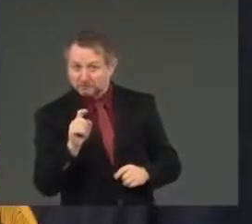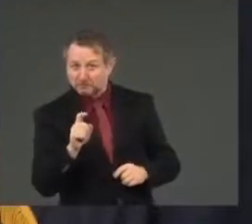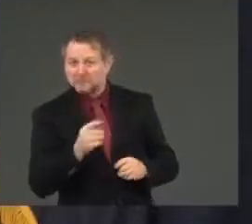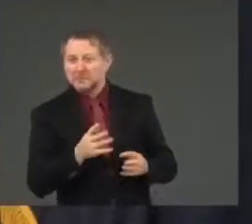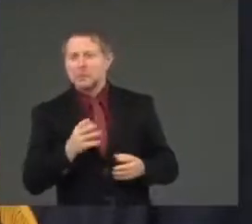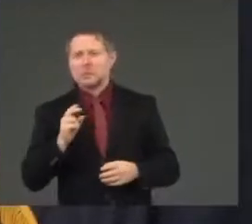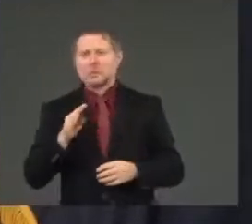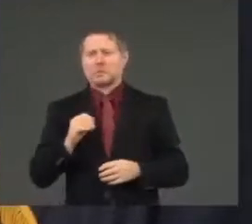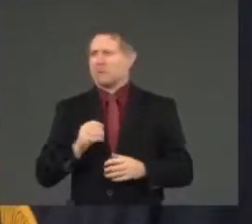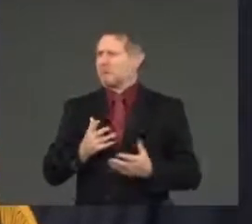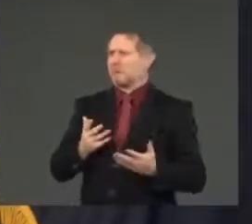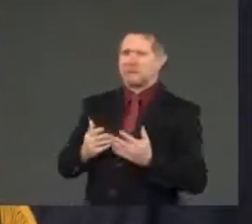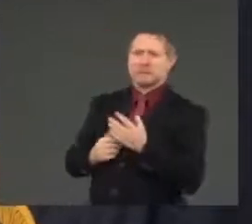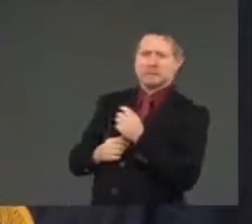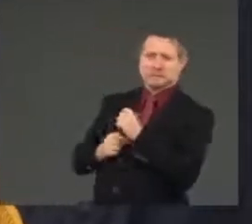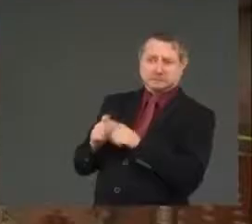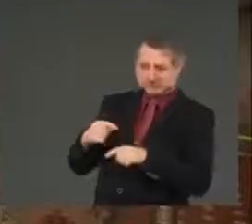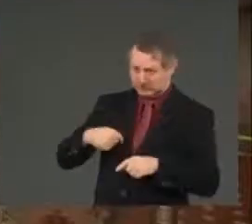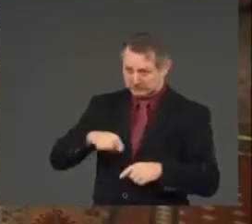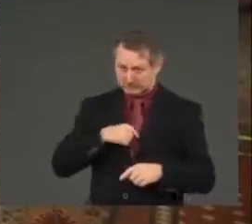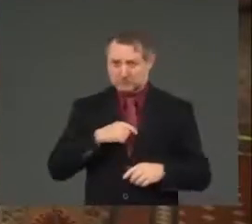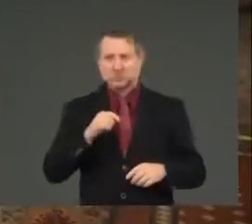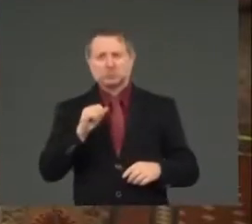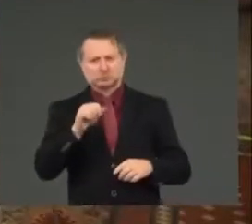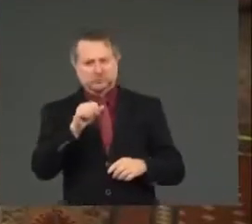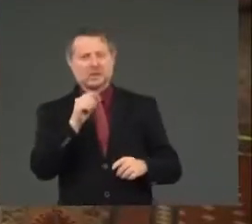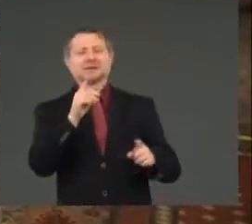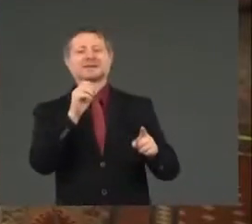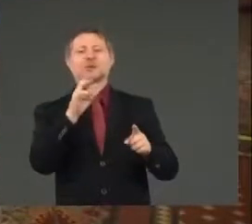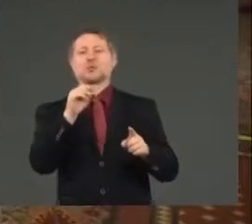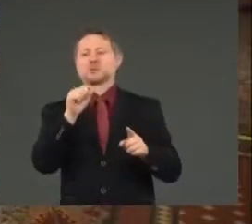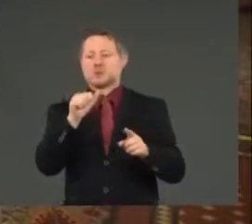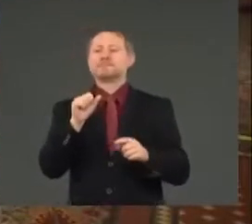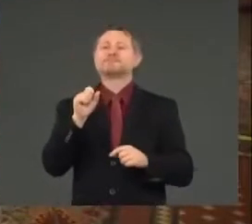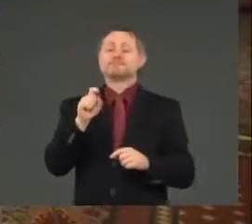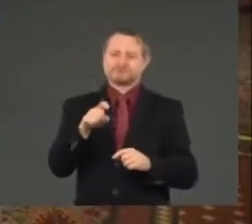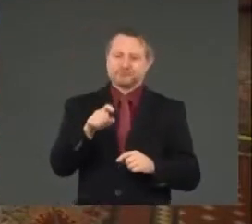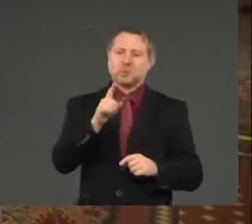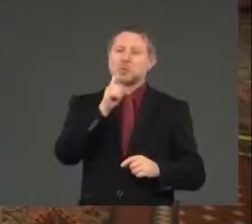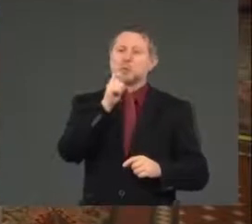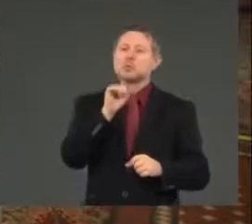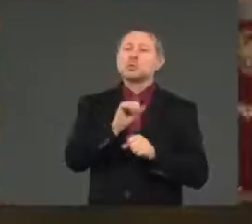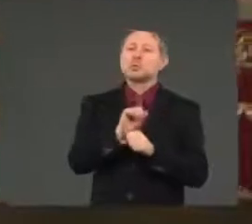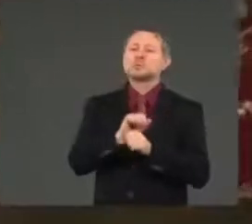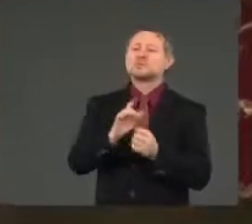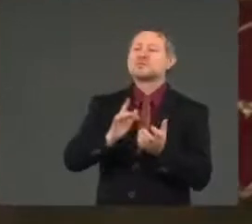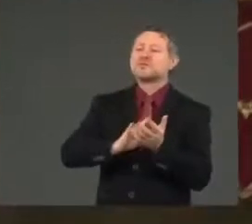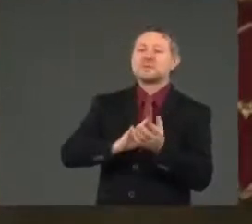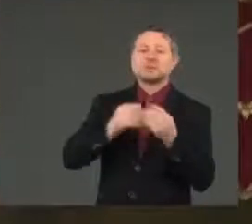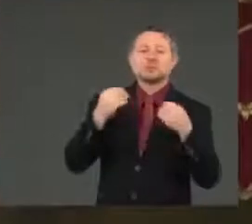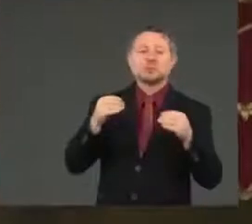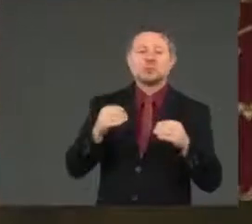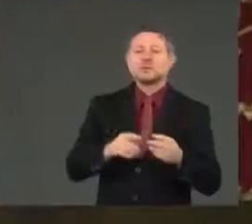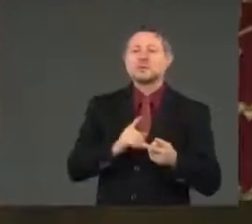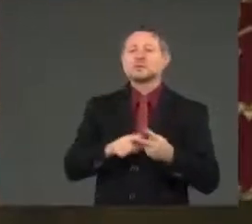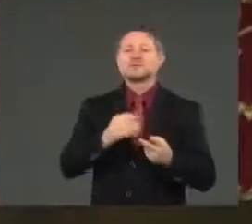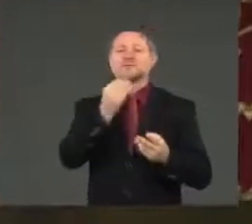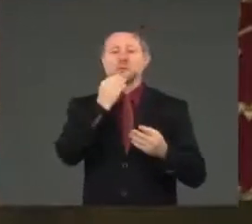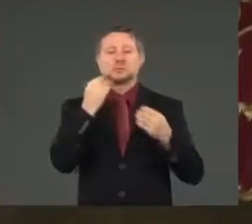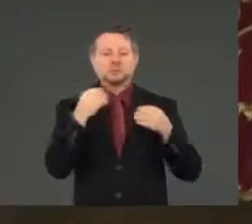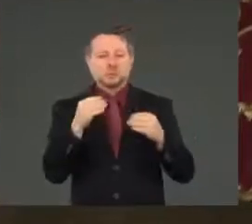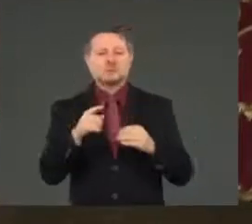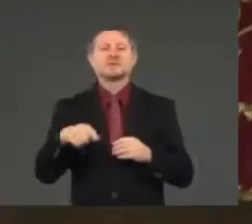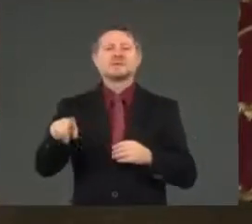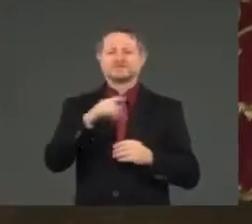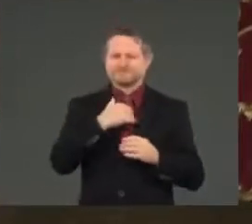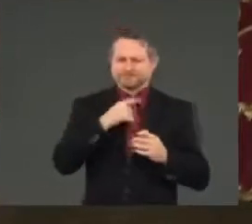tests for? We've actually just started, to your point, Josepha, looking at people who work in pharmacies and people who work in grocery stores. So that's just